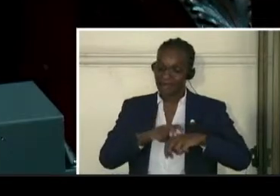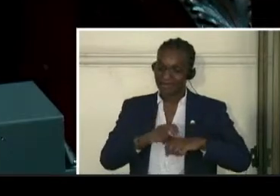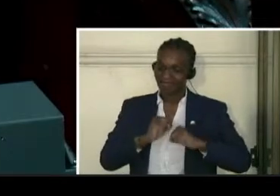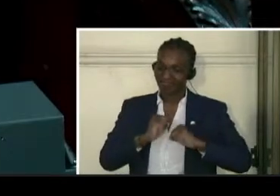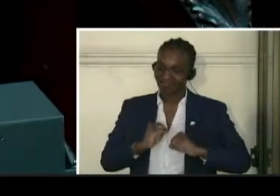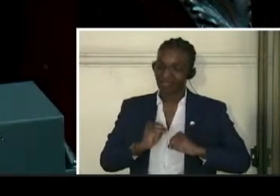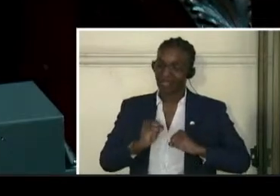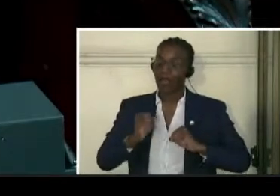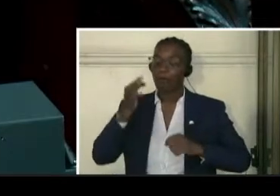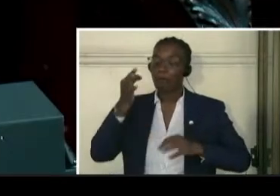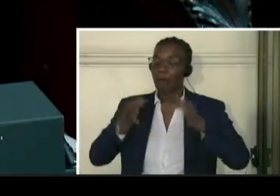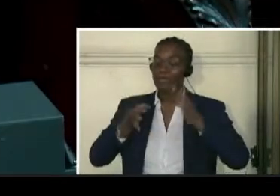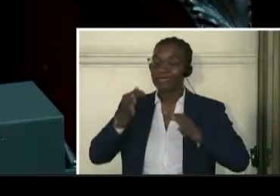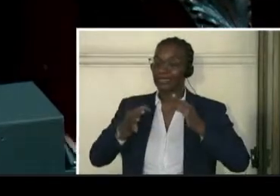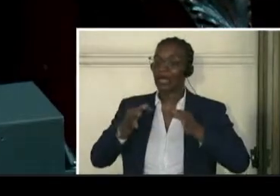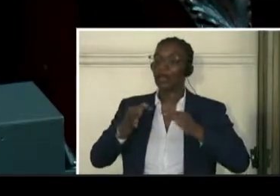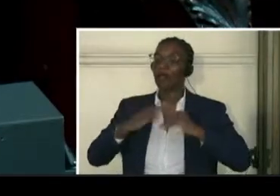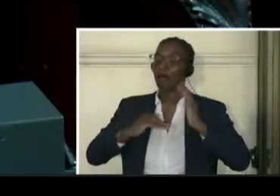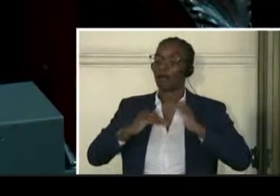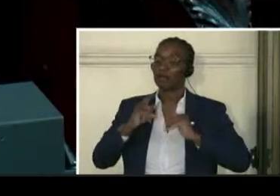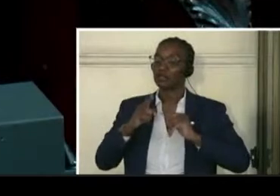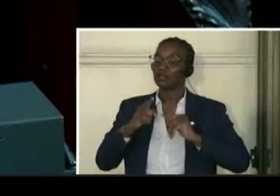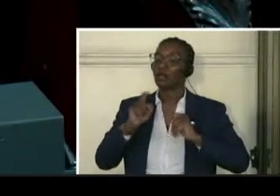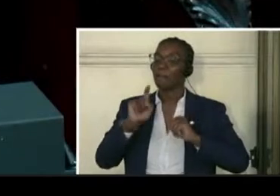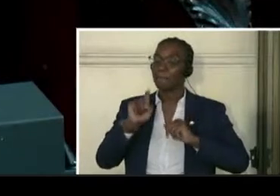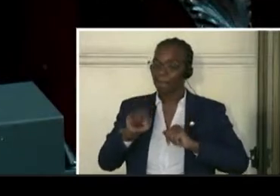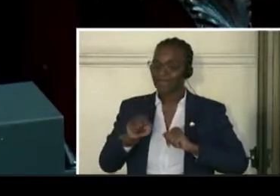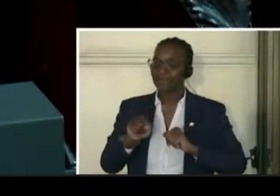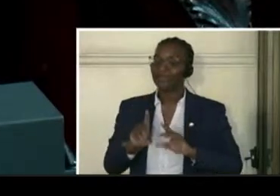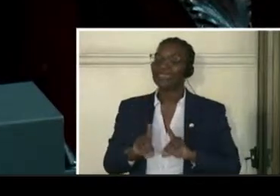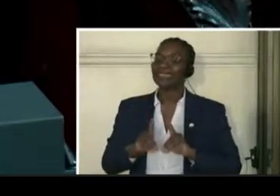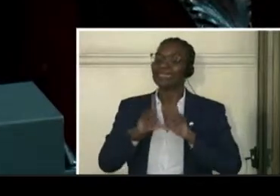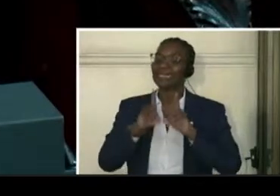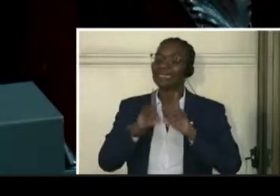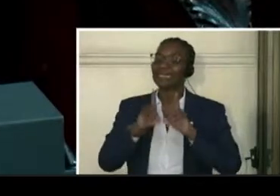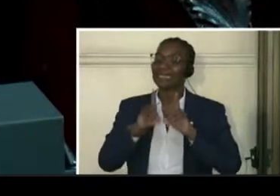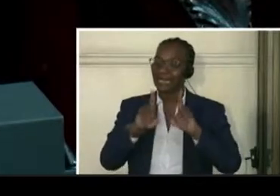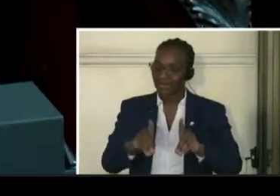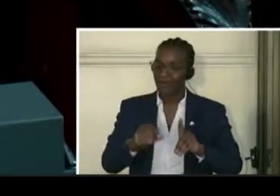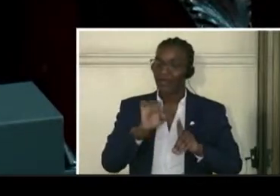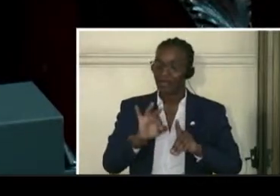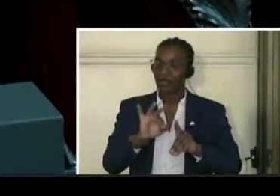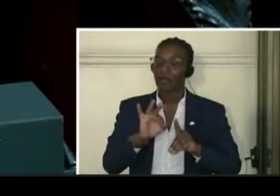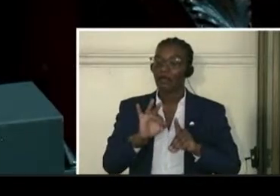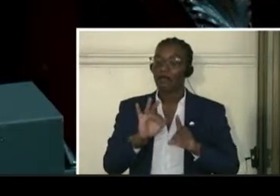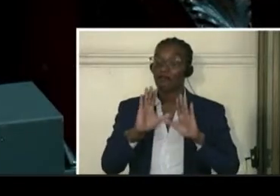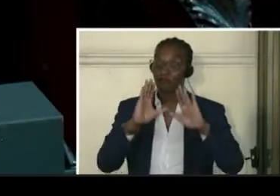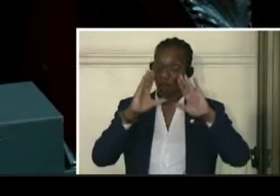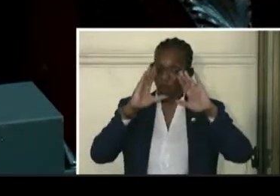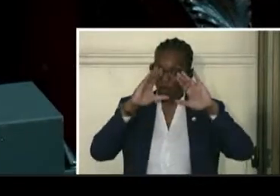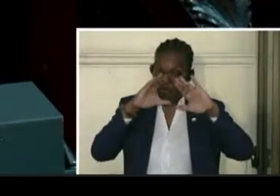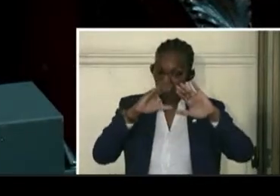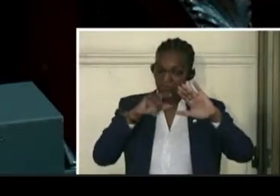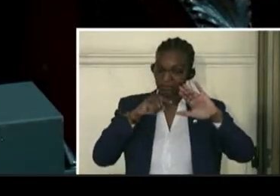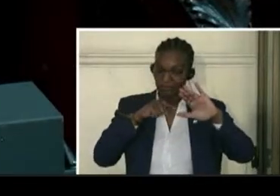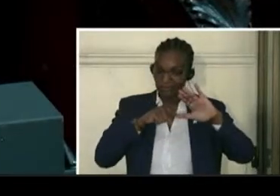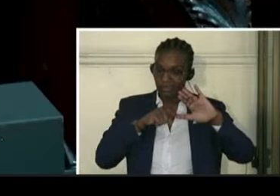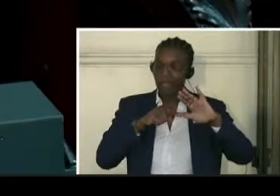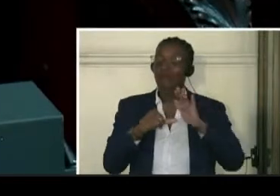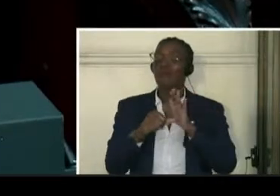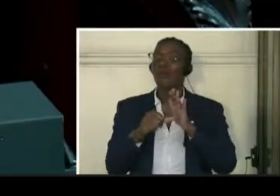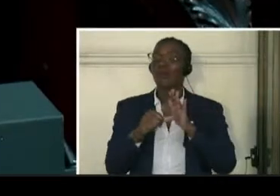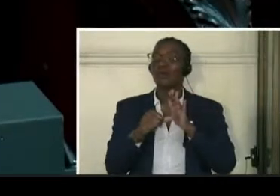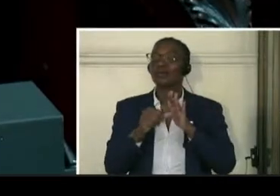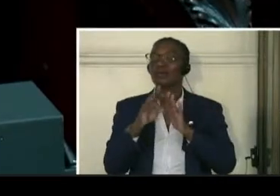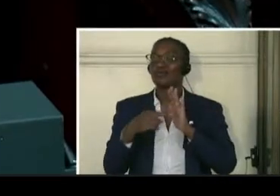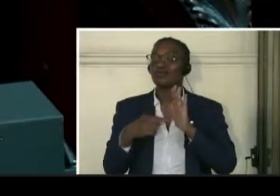strengthen political institutions to deliver on their mandate to ensure that the state plays an important role in